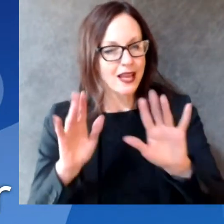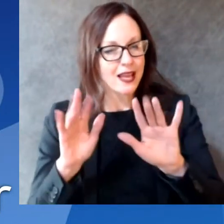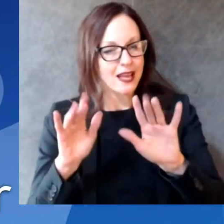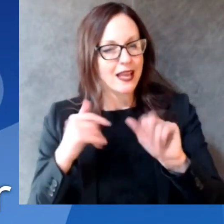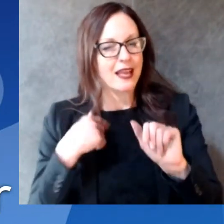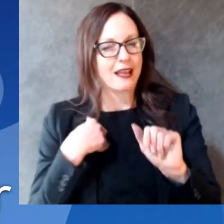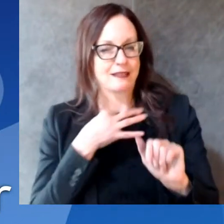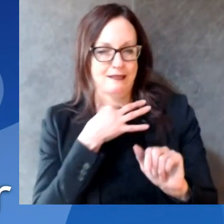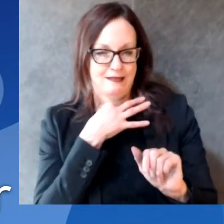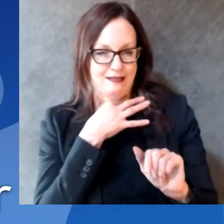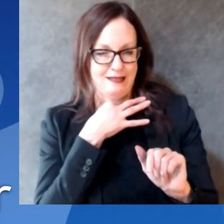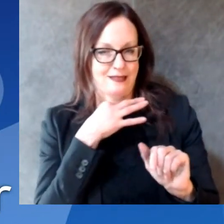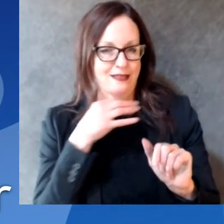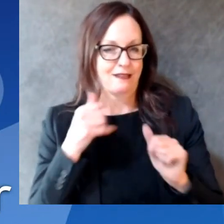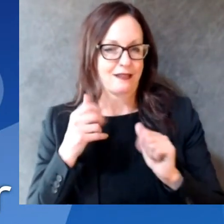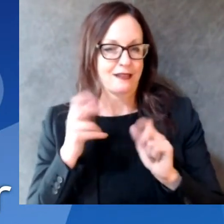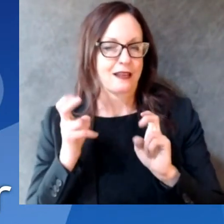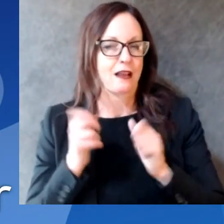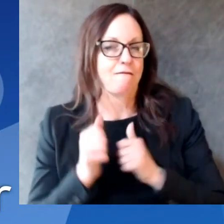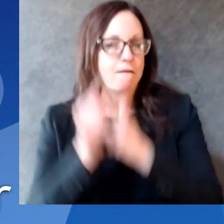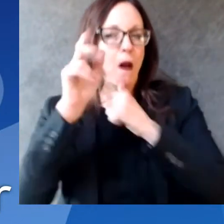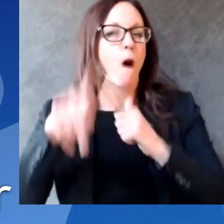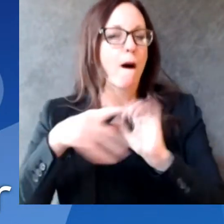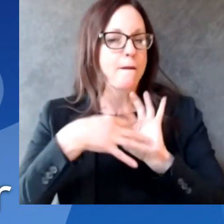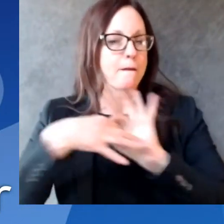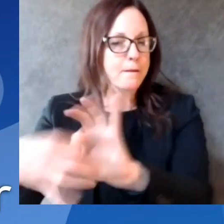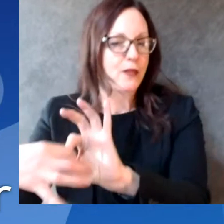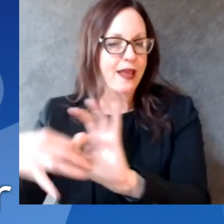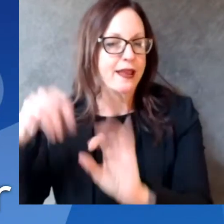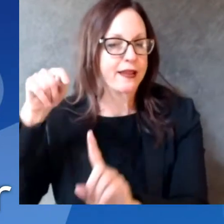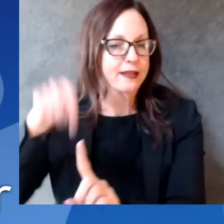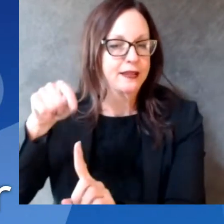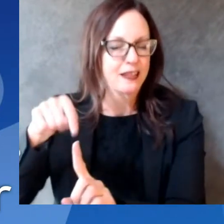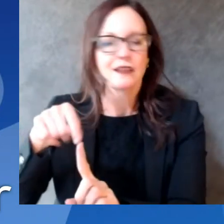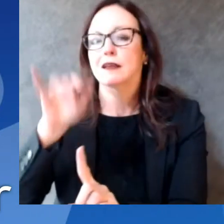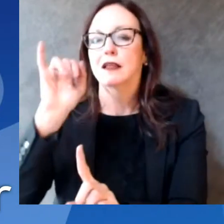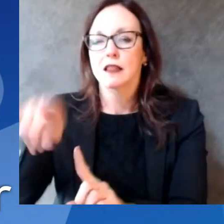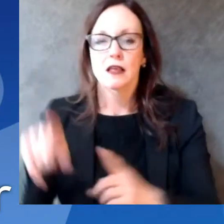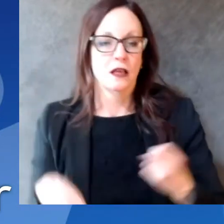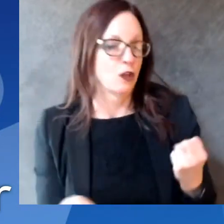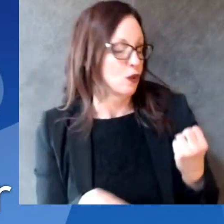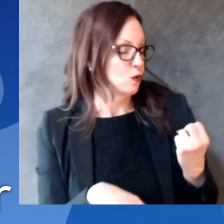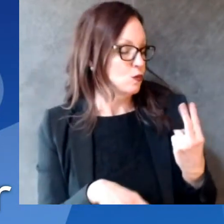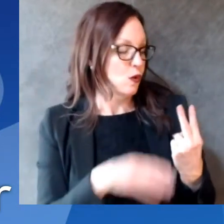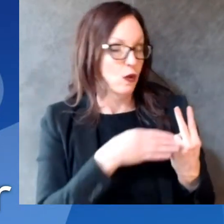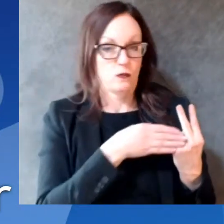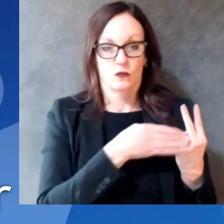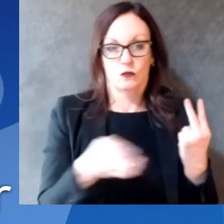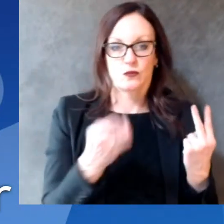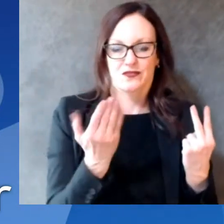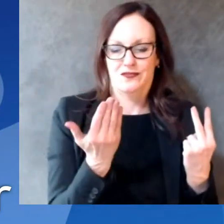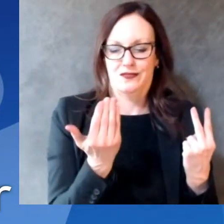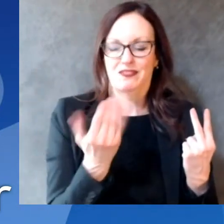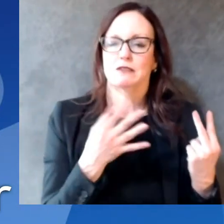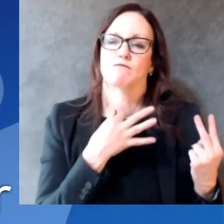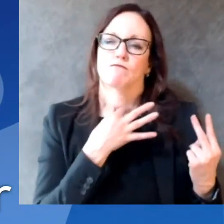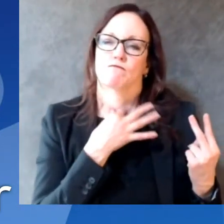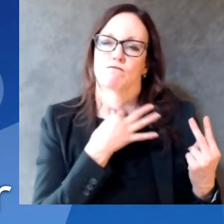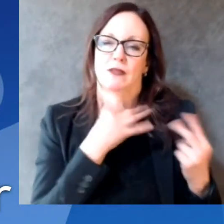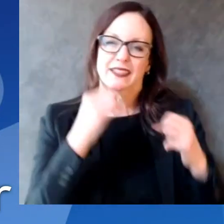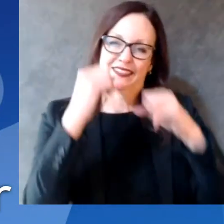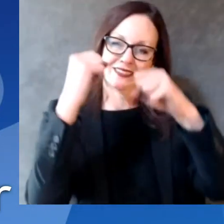from the 12 to 15, and then how does that play into, the herd immunity that you talked about? There are a lot of kids in the state, that transmission is